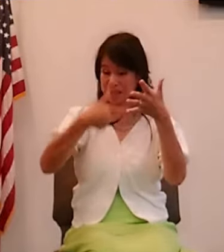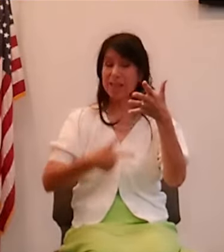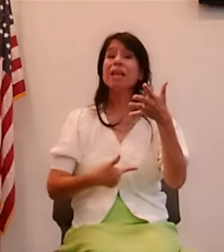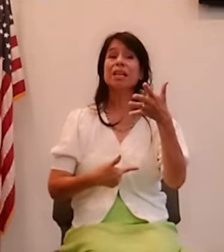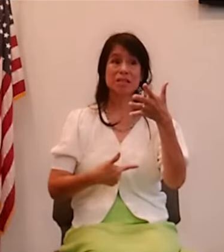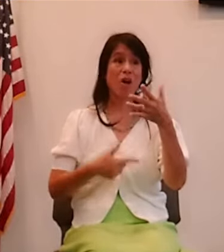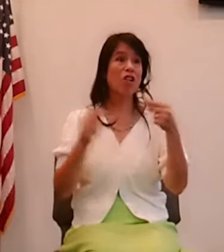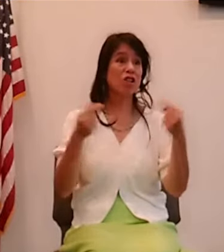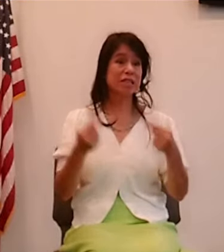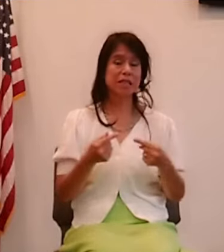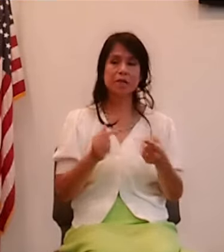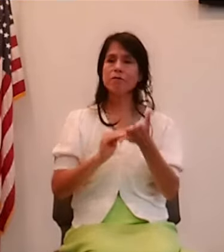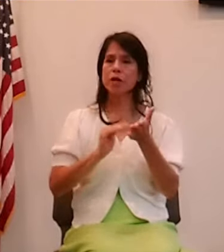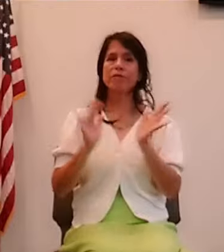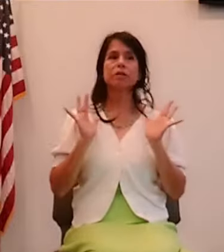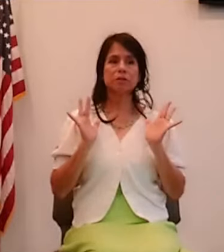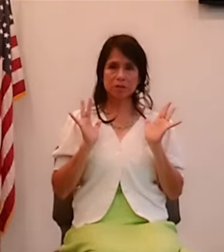forgiven outright.